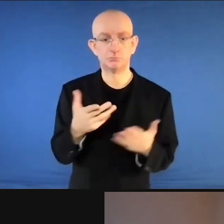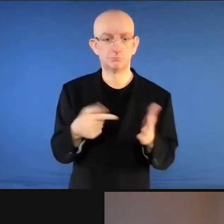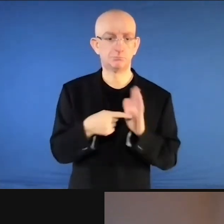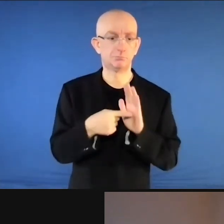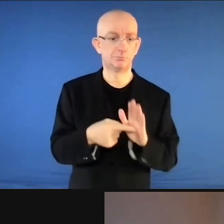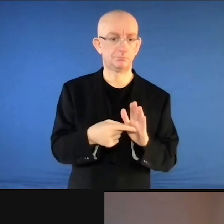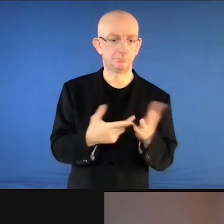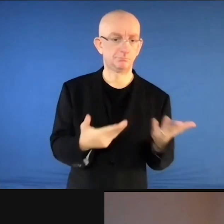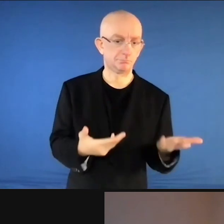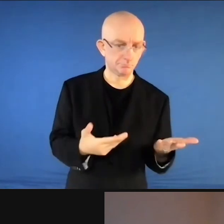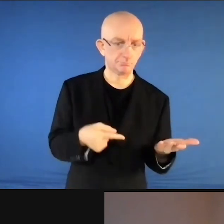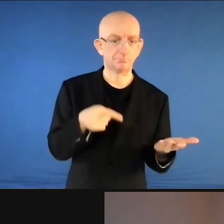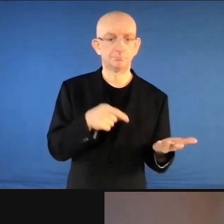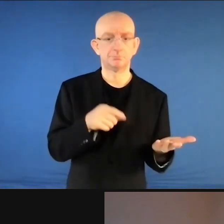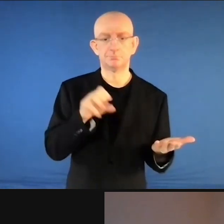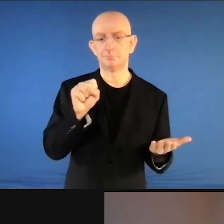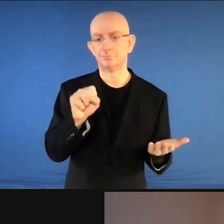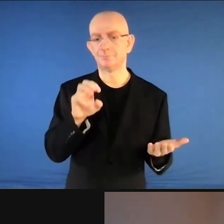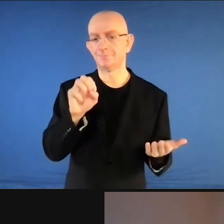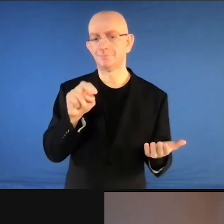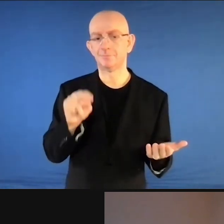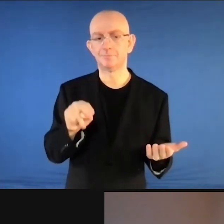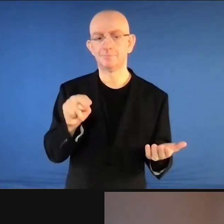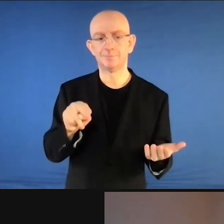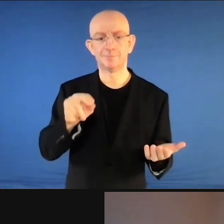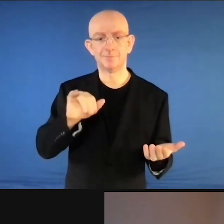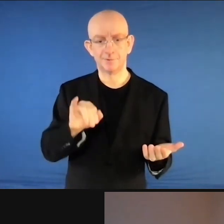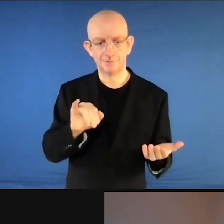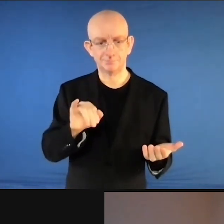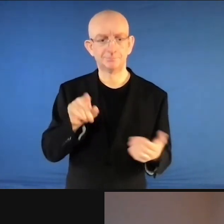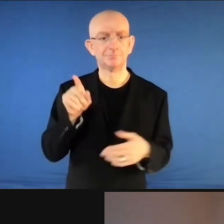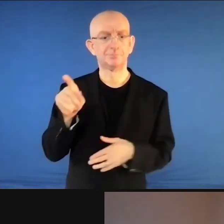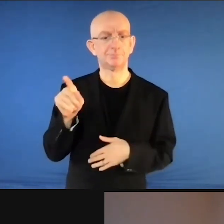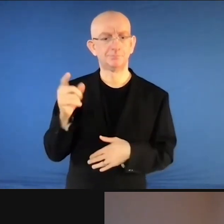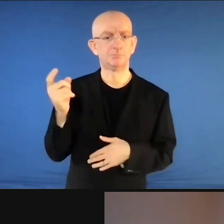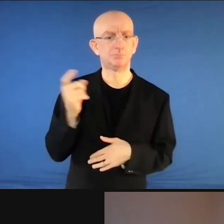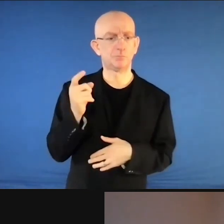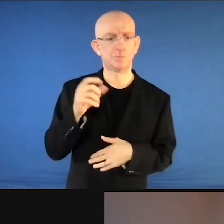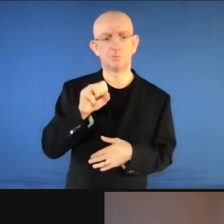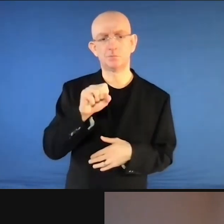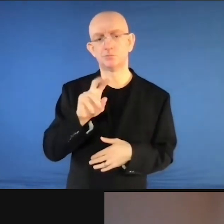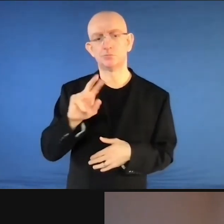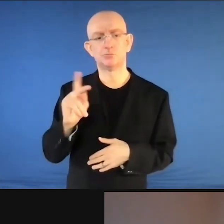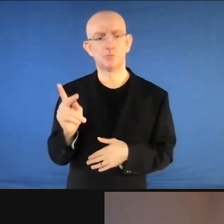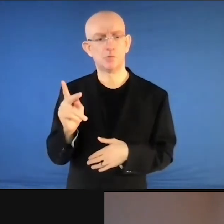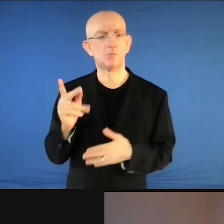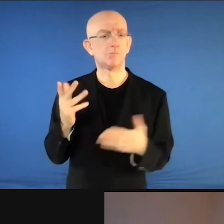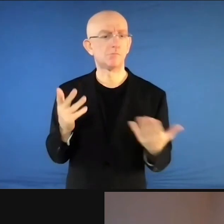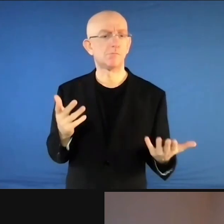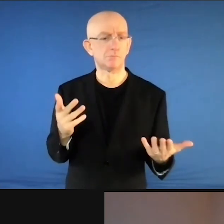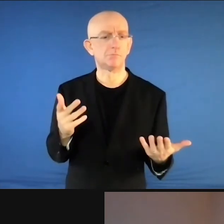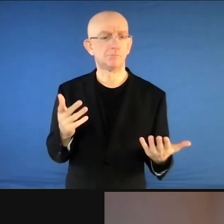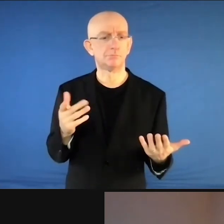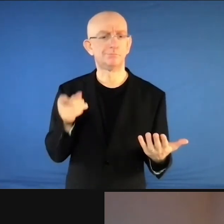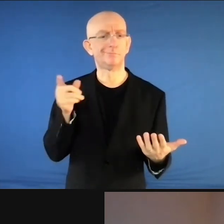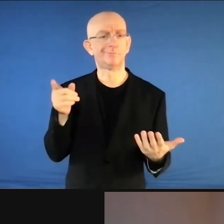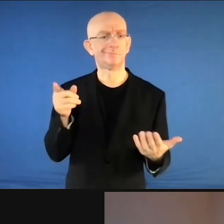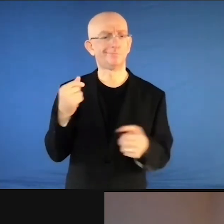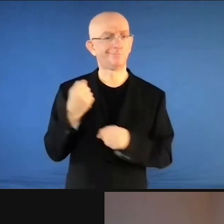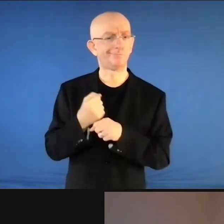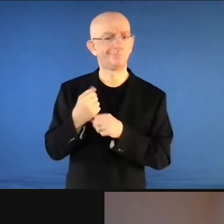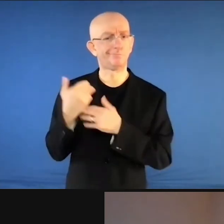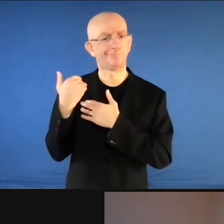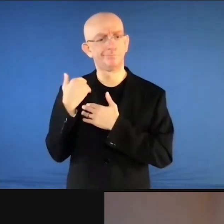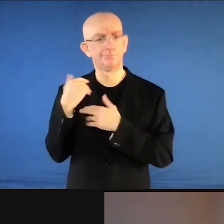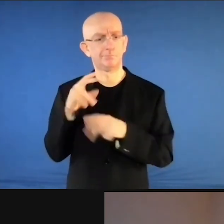monitoring and evaluation assistant, what do I need to do to respect ethics in research on forced migration? So stepping